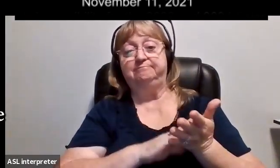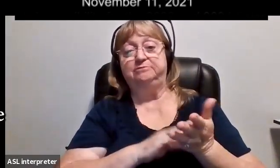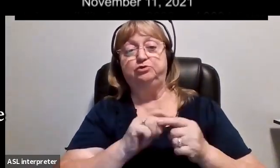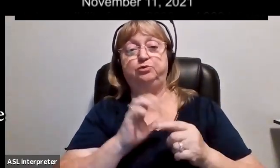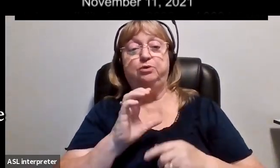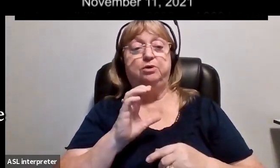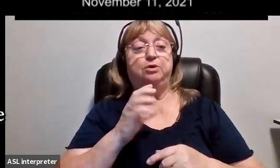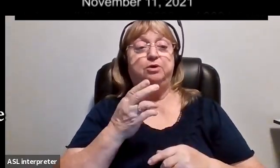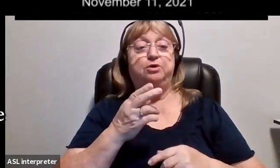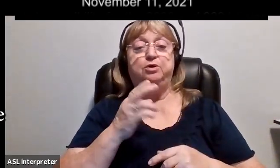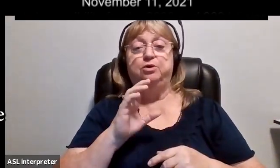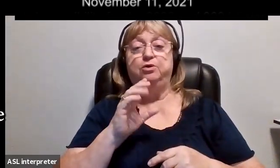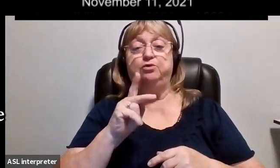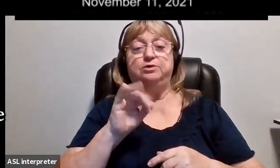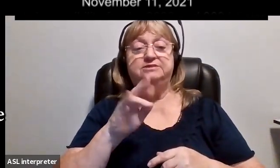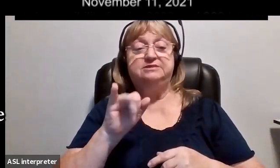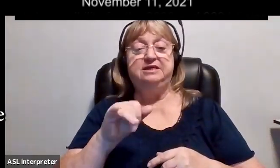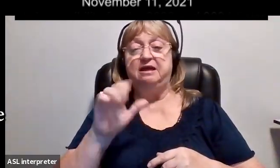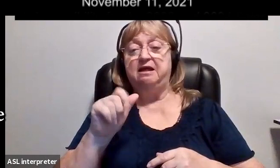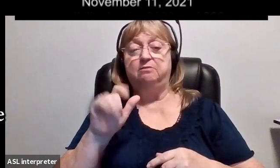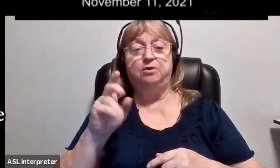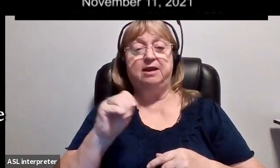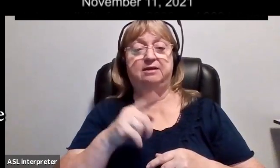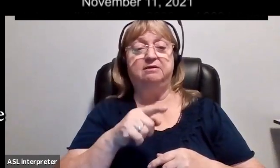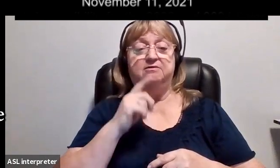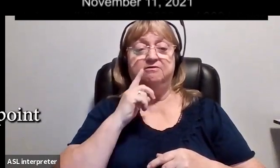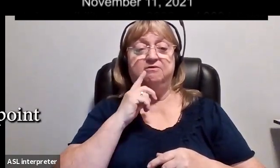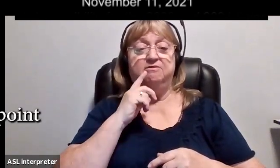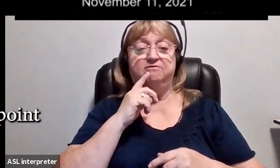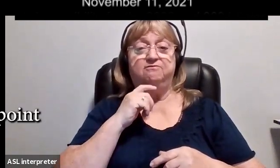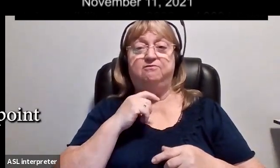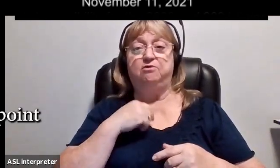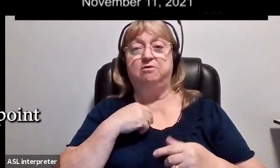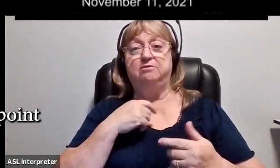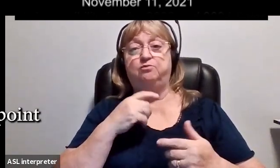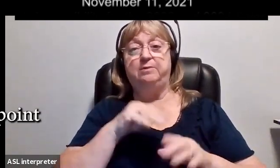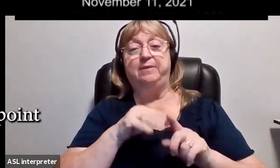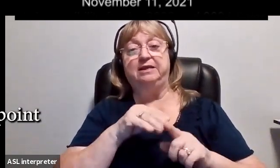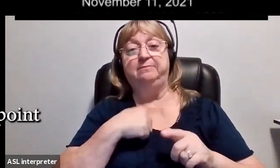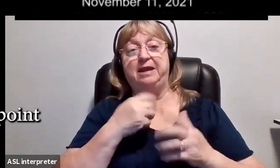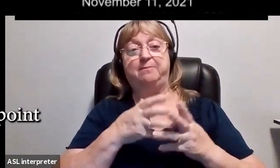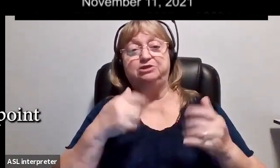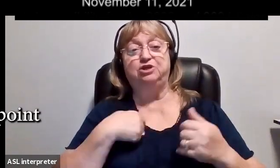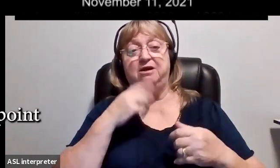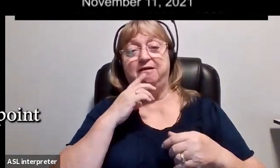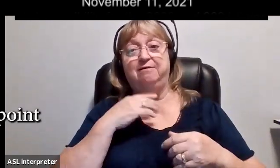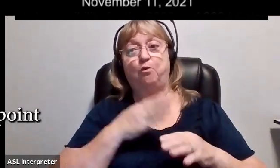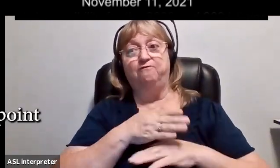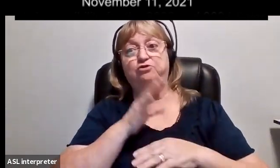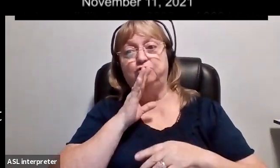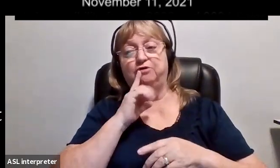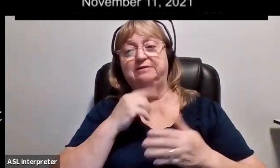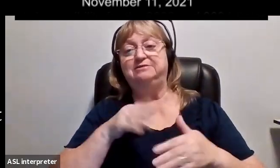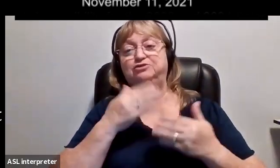at GLAS Education for reminding me how much I tend to overtalk, and also suggesting a good stopping point for